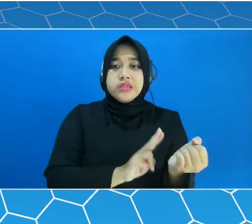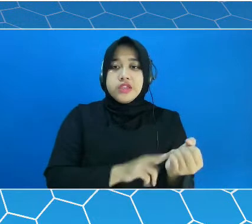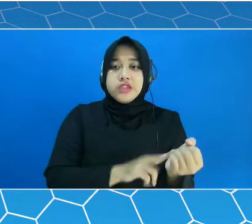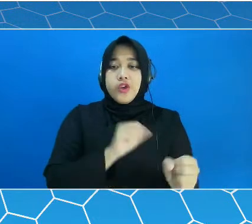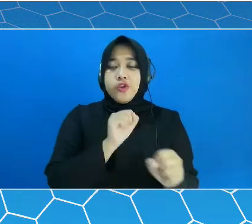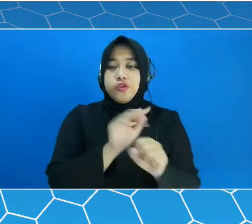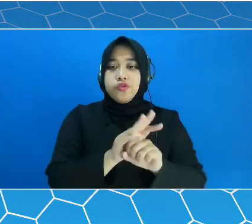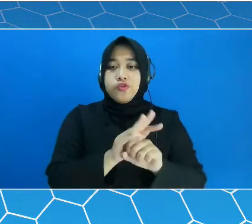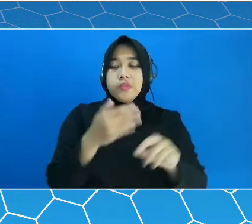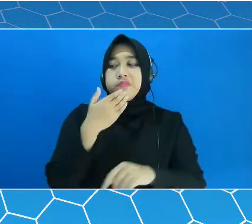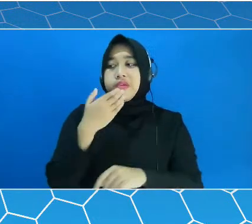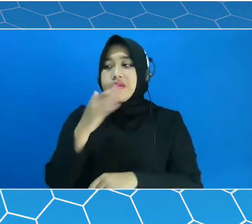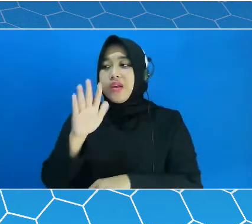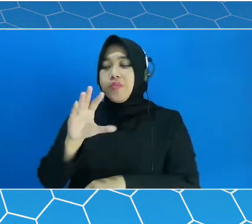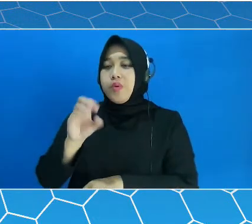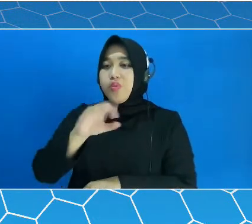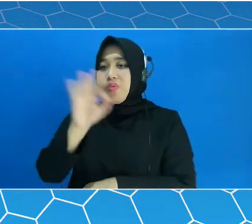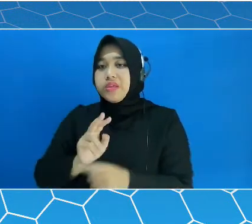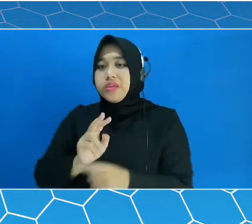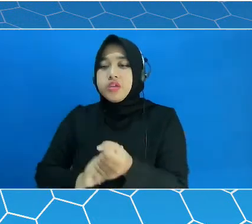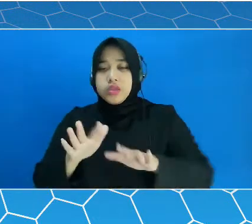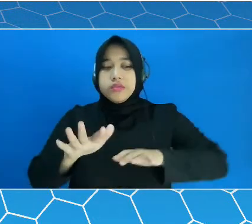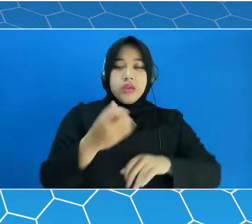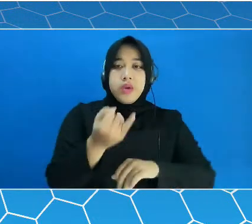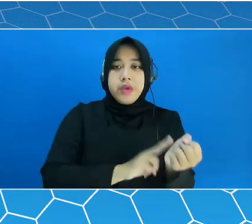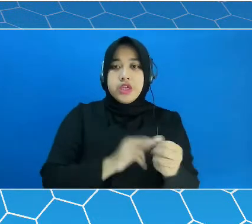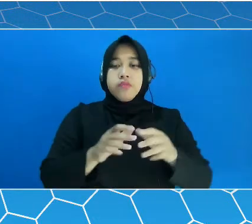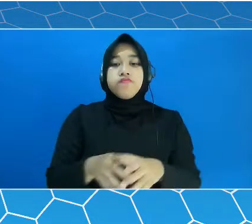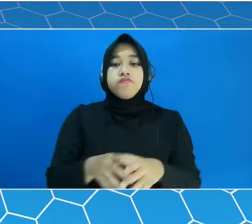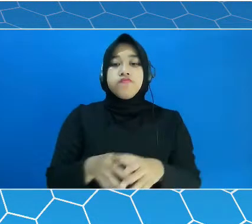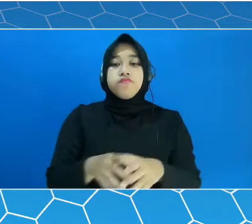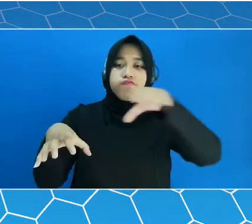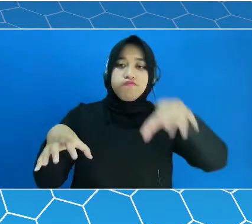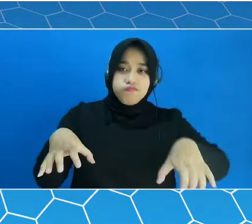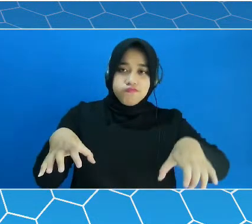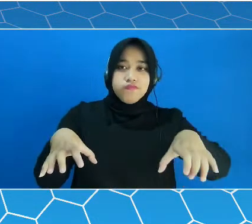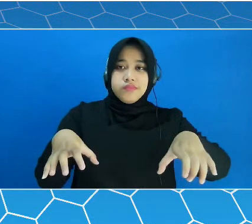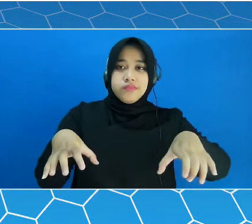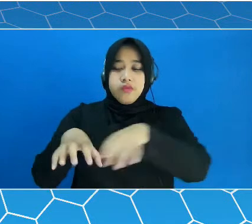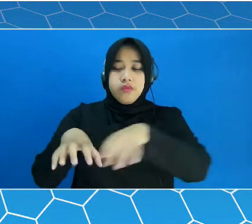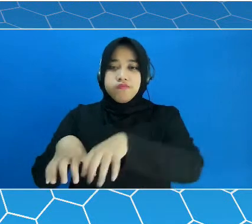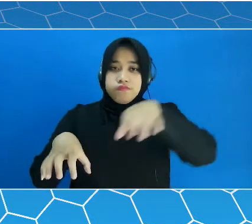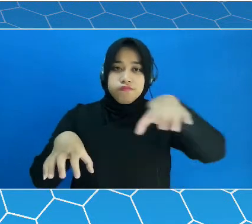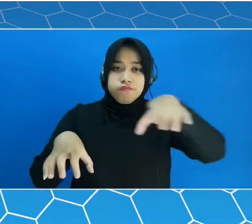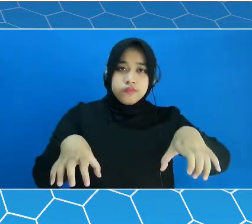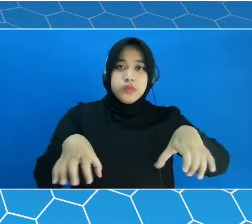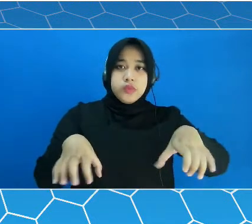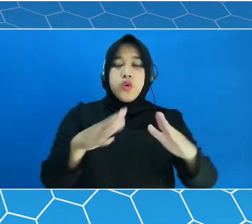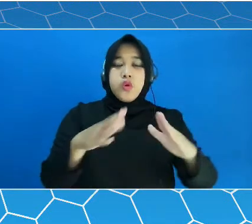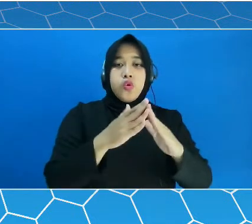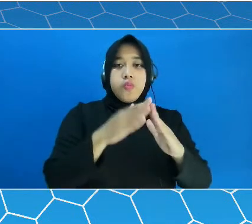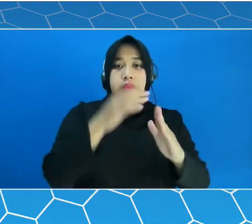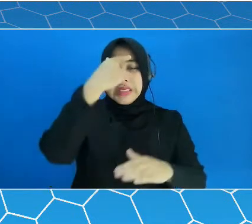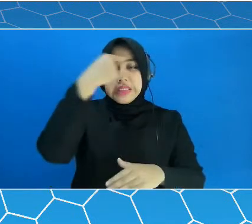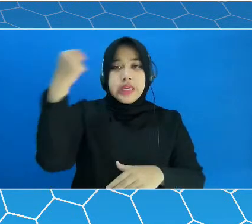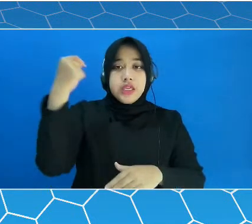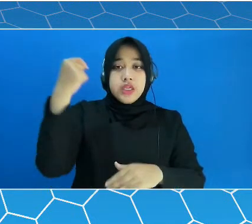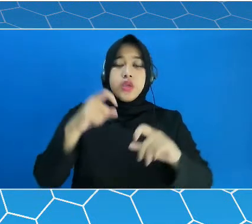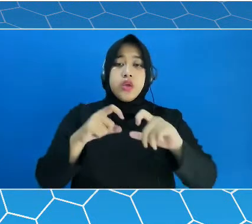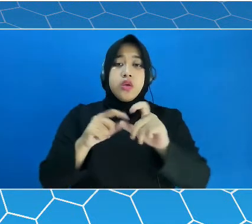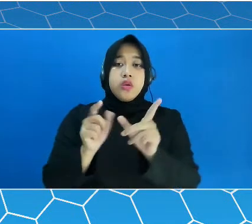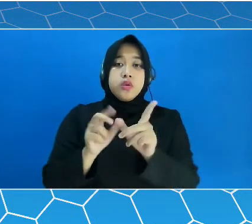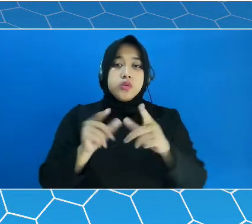facilities, especially for the cancer cases and other urgent cases. With regards to the utilization of new